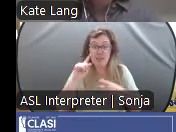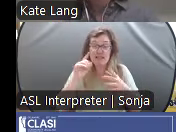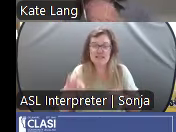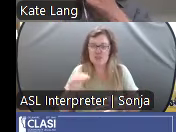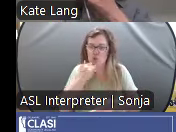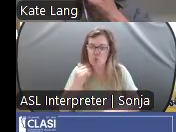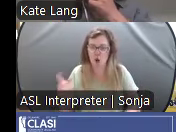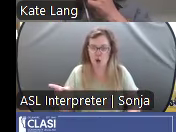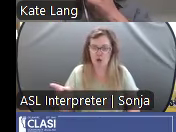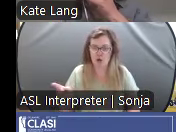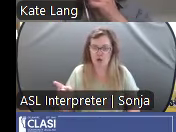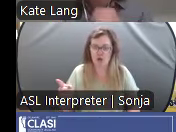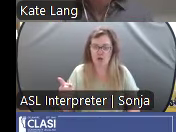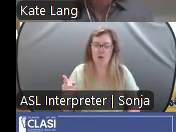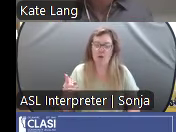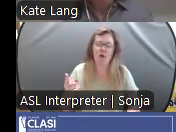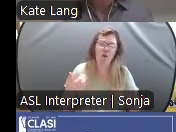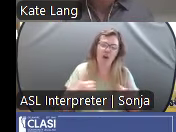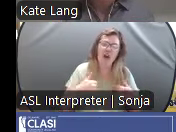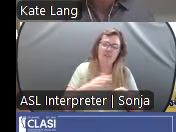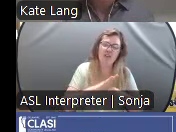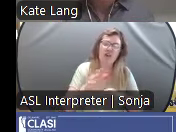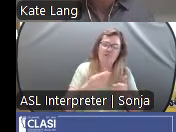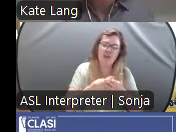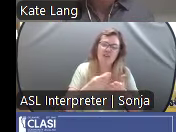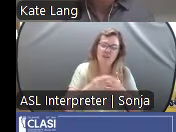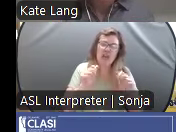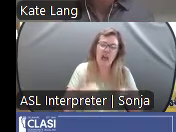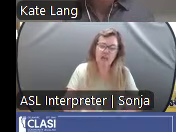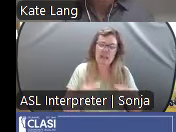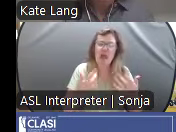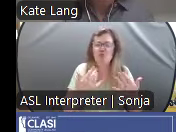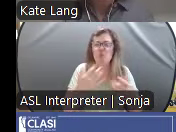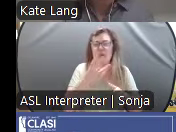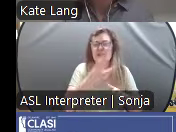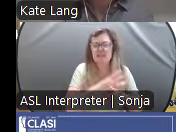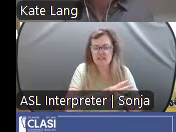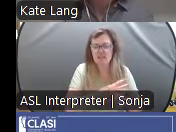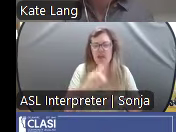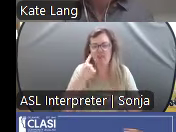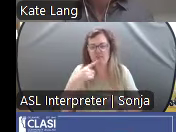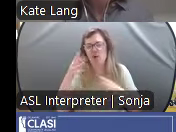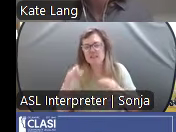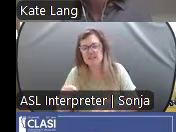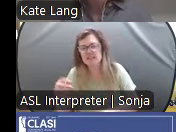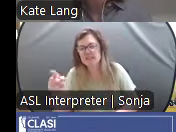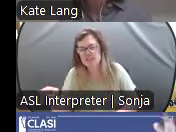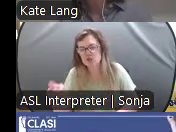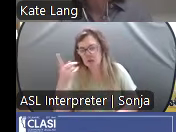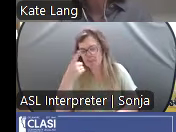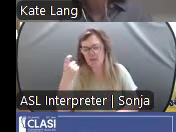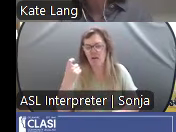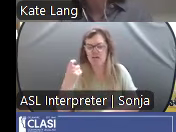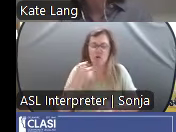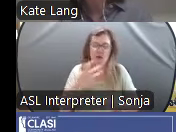say, well, I have enough money that I can wait for 6 months to get my initial decision because I know they're going to give me back, or 8 months